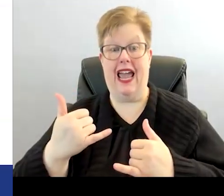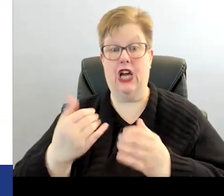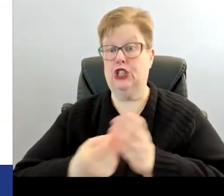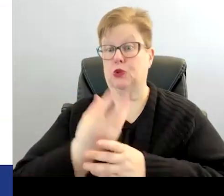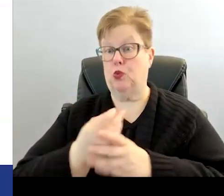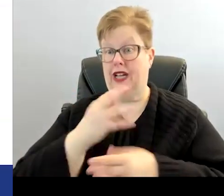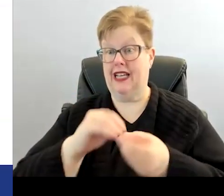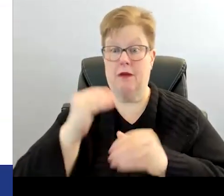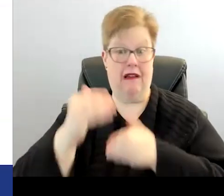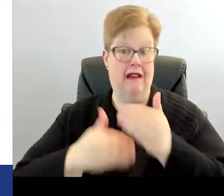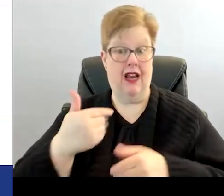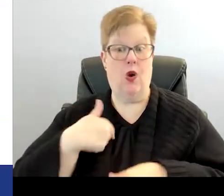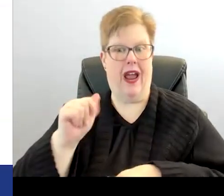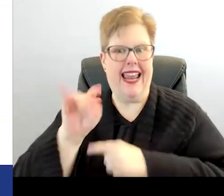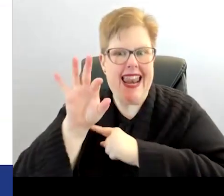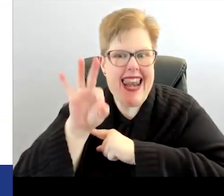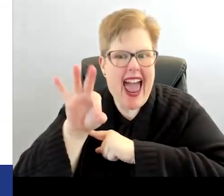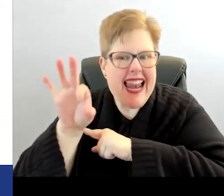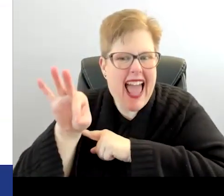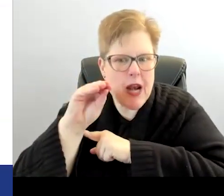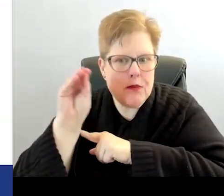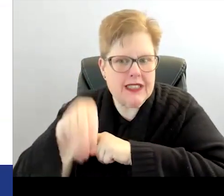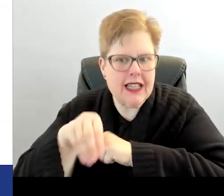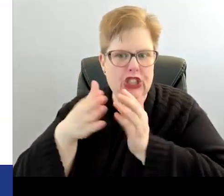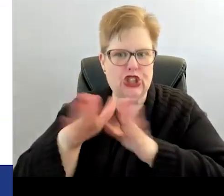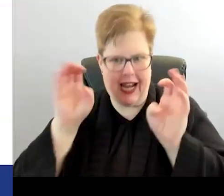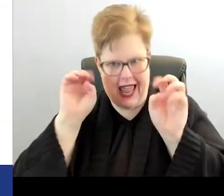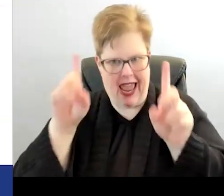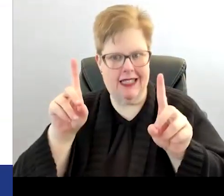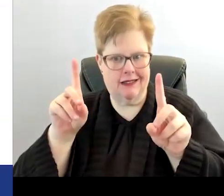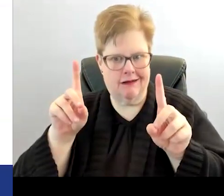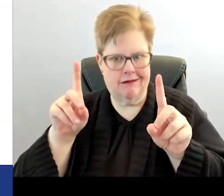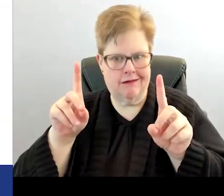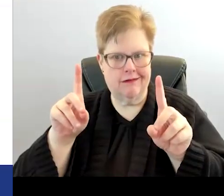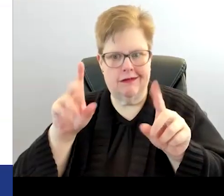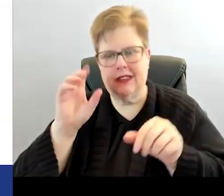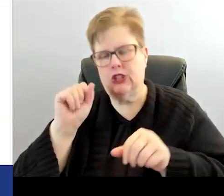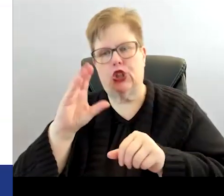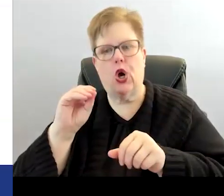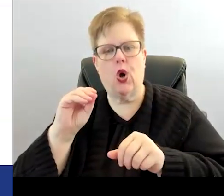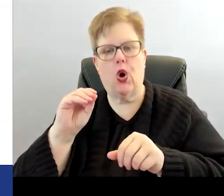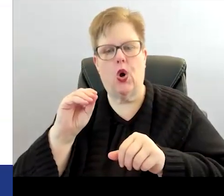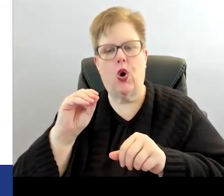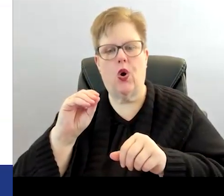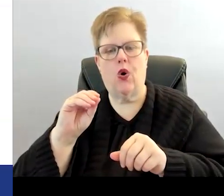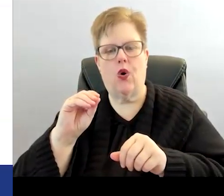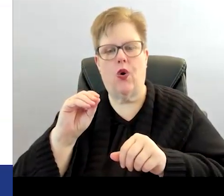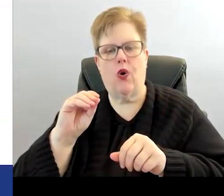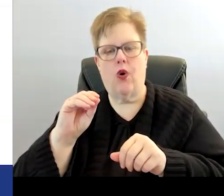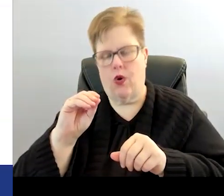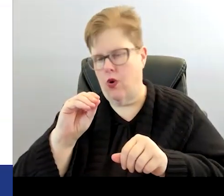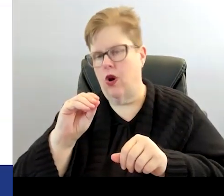number. We are at 99% of general education sections. So I'm super,